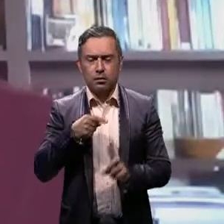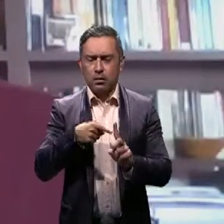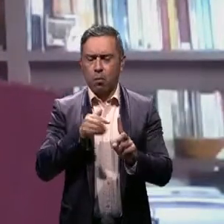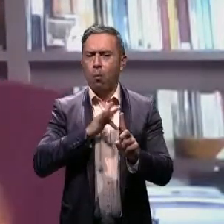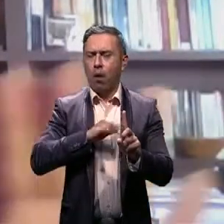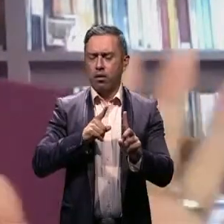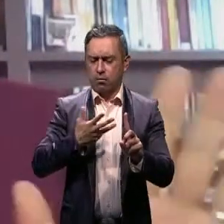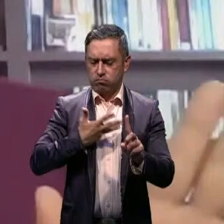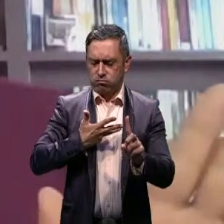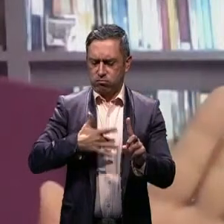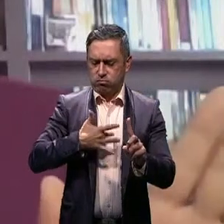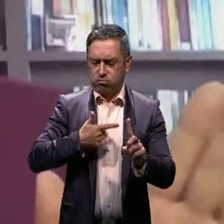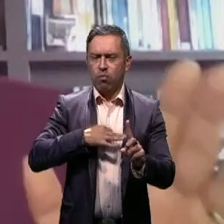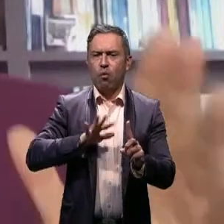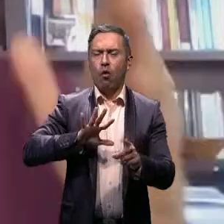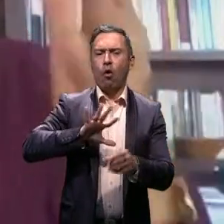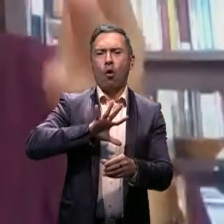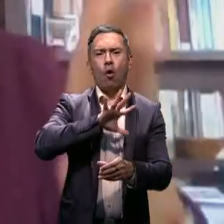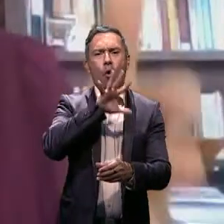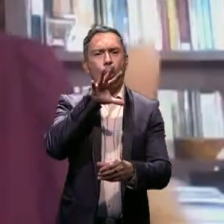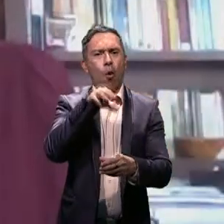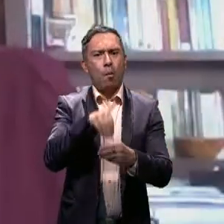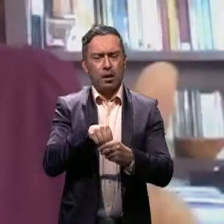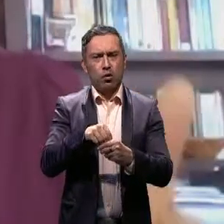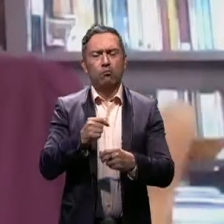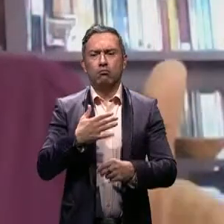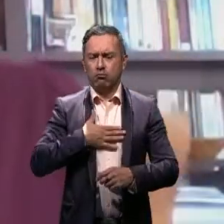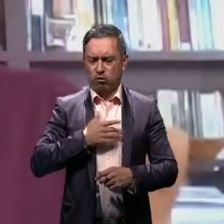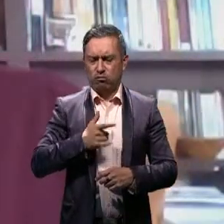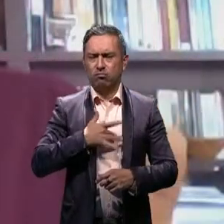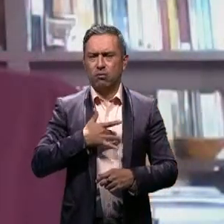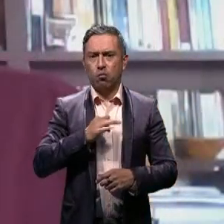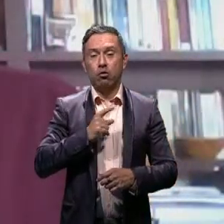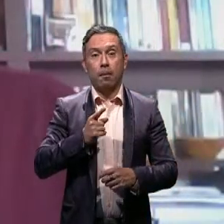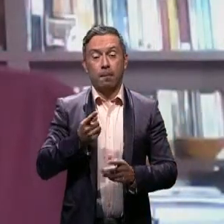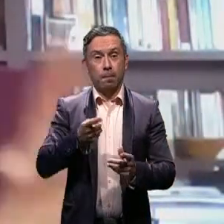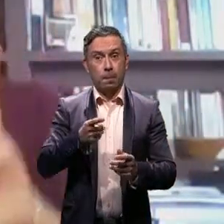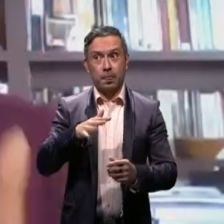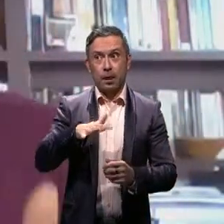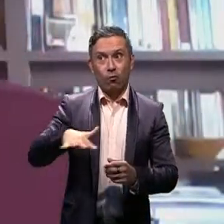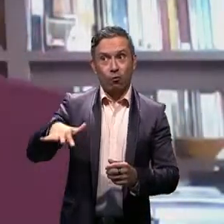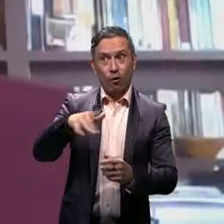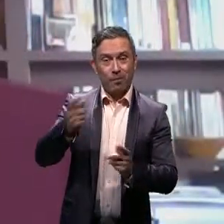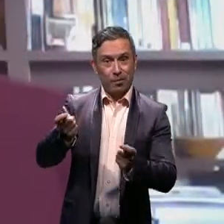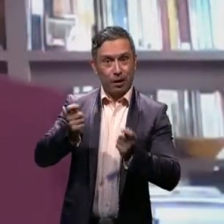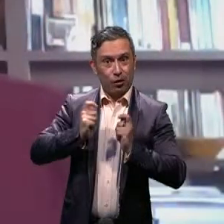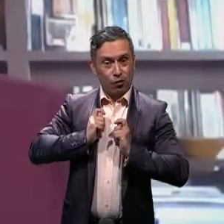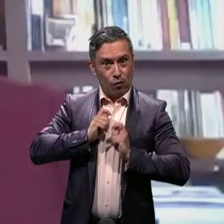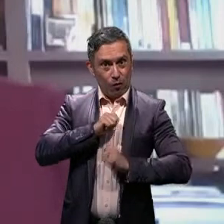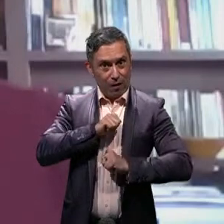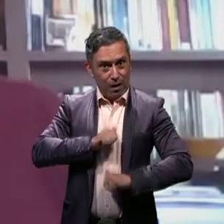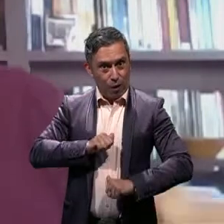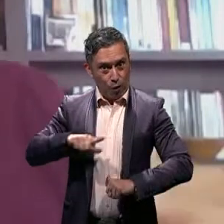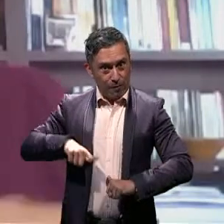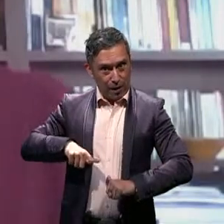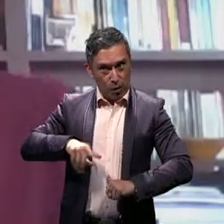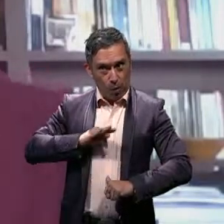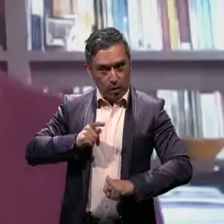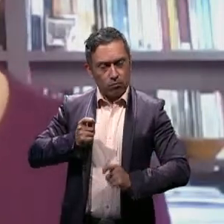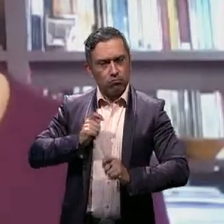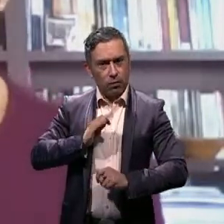can be full and to find the way that they want to be participating in